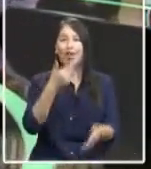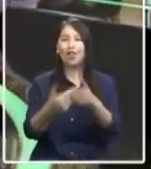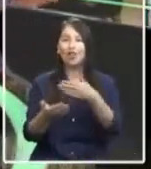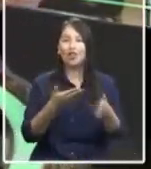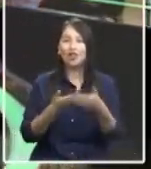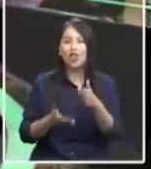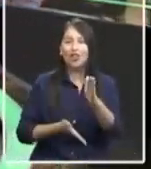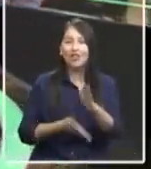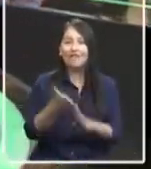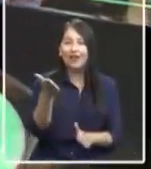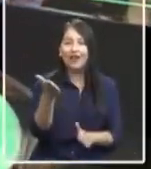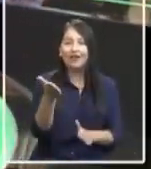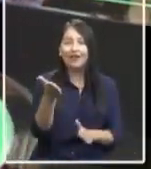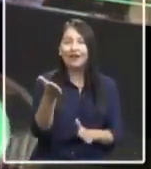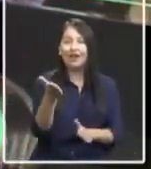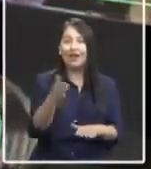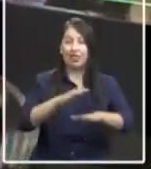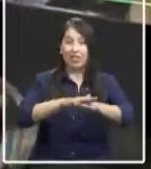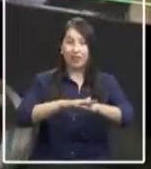But luckily,